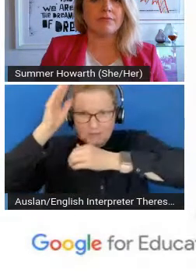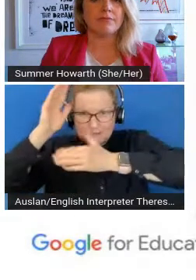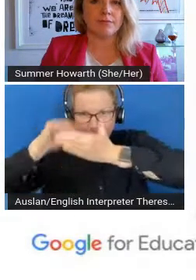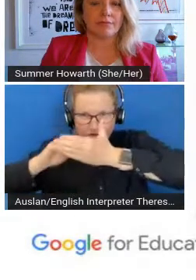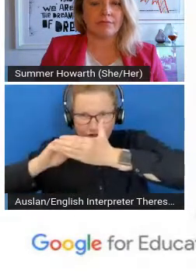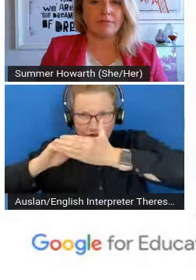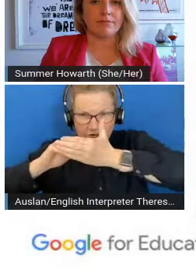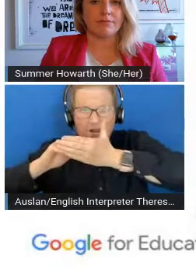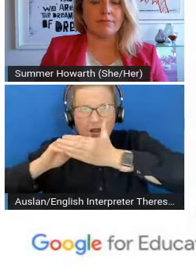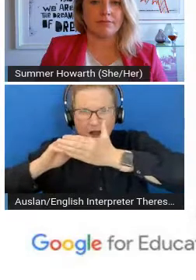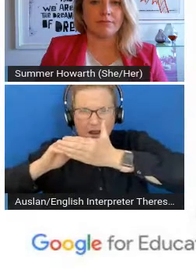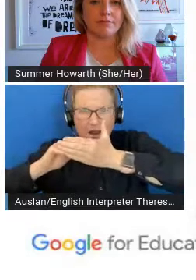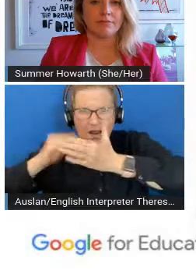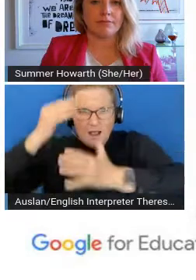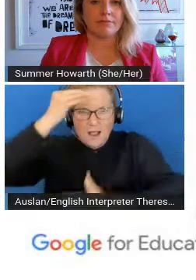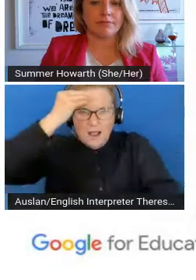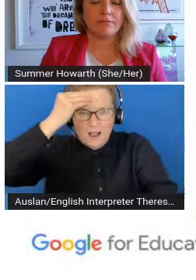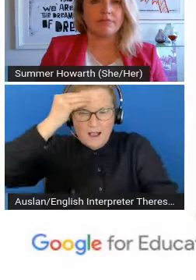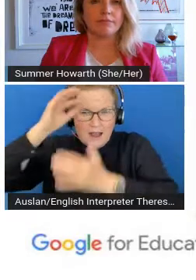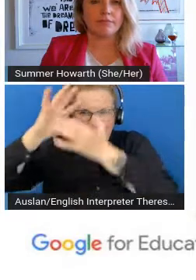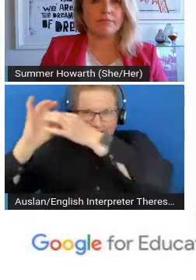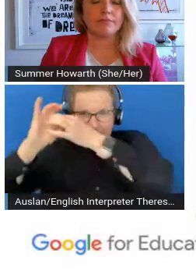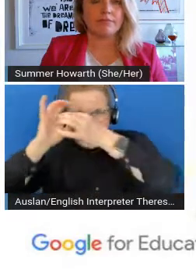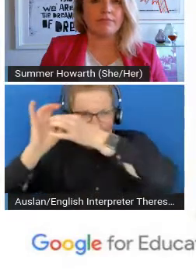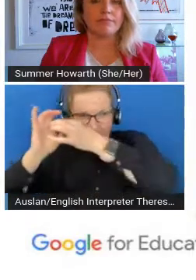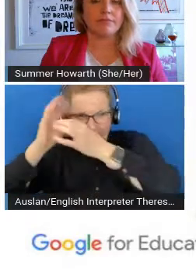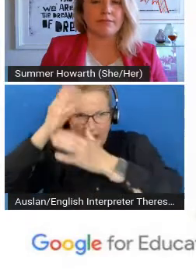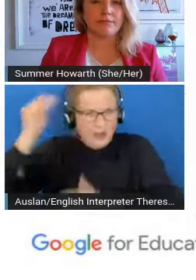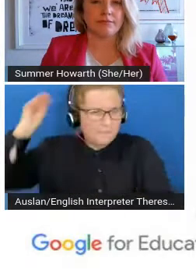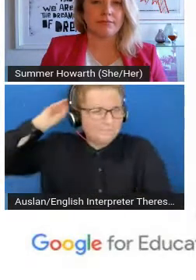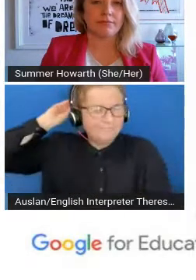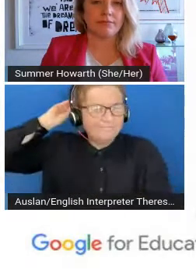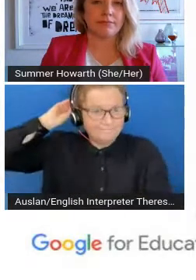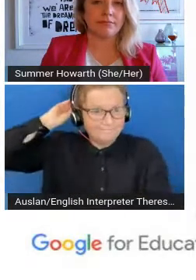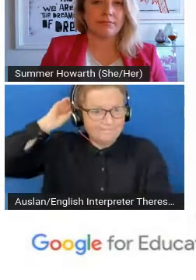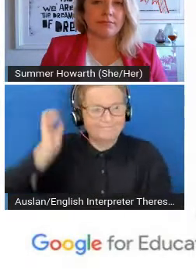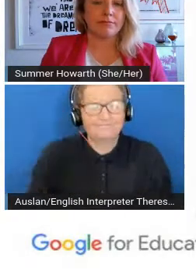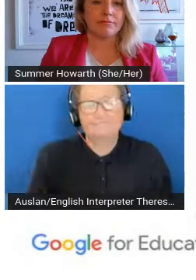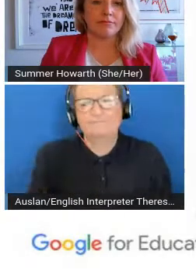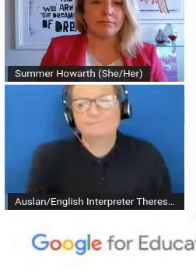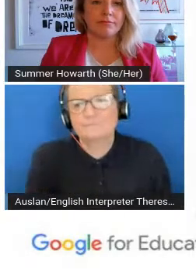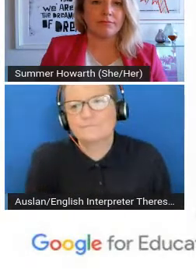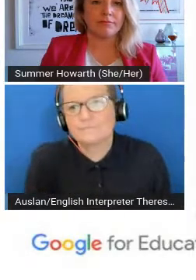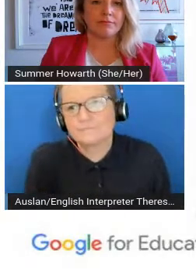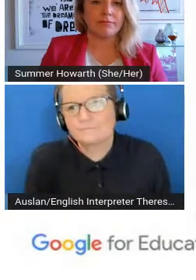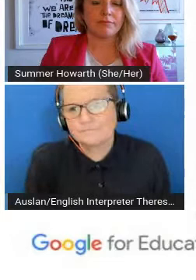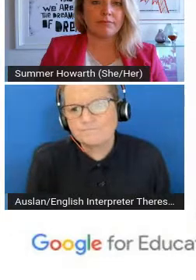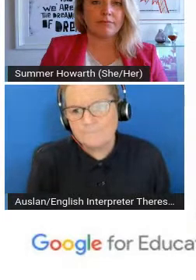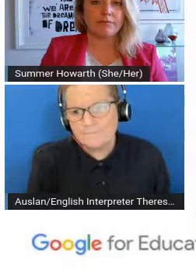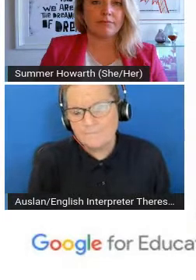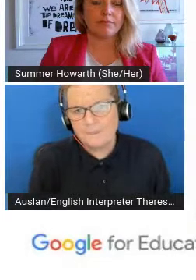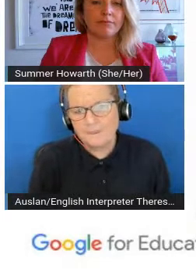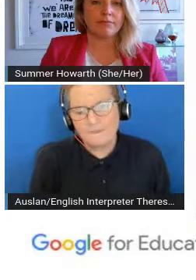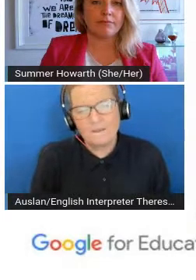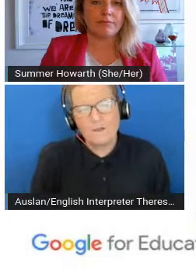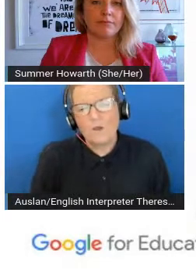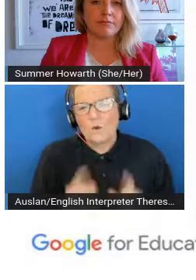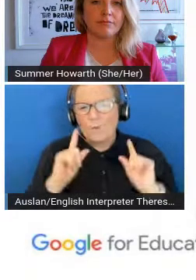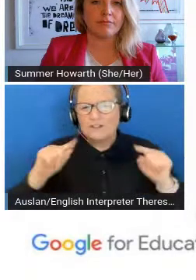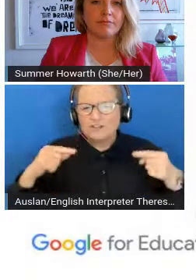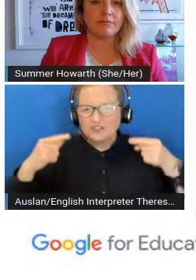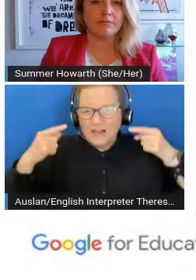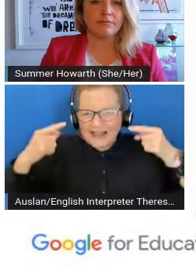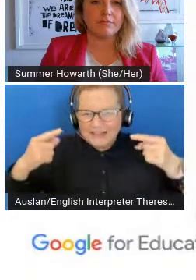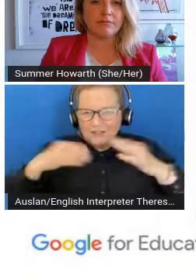I'm building this schema of understanding. One of the challenges in learning, I think, in learning